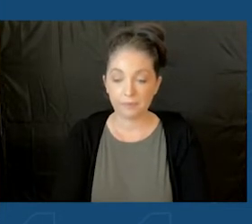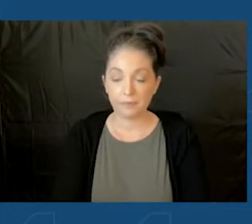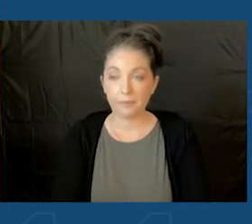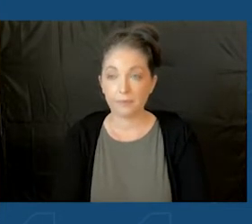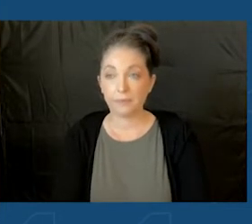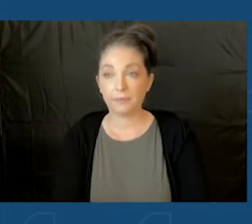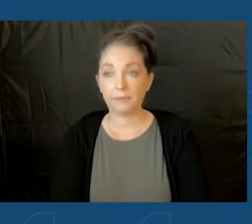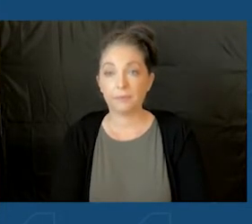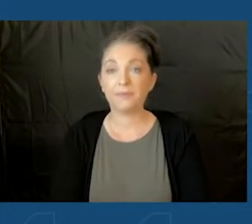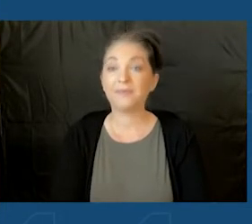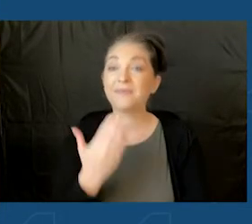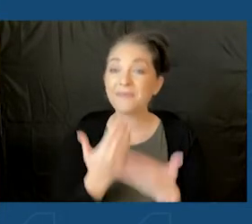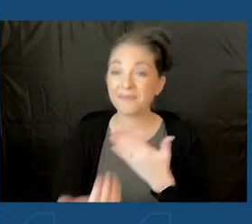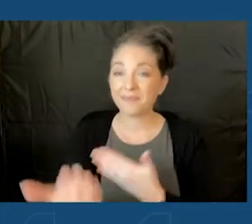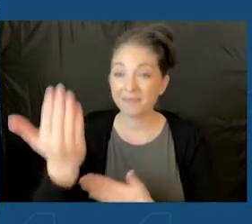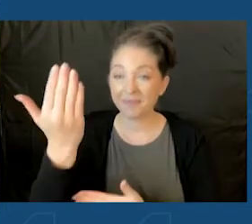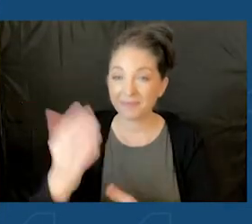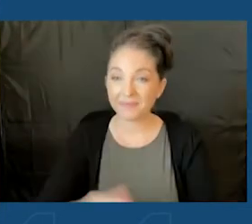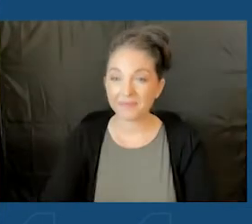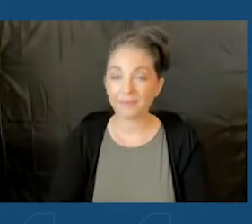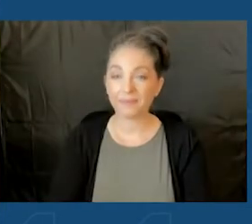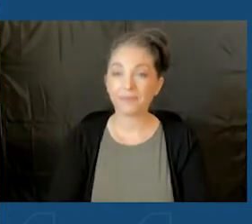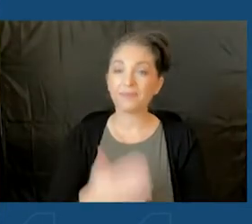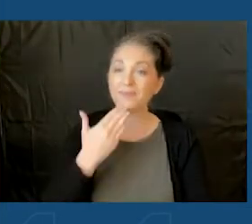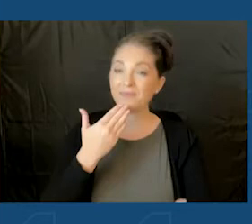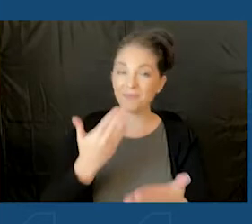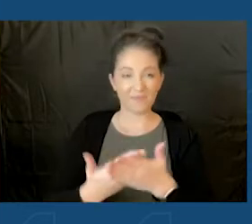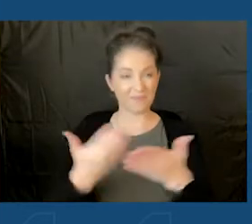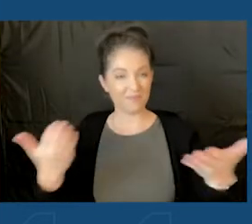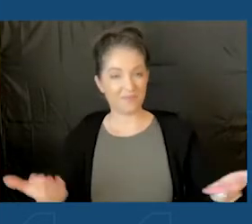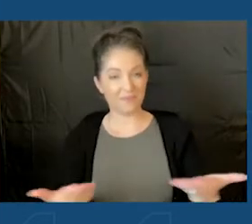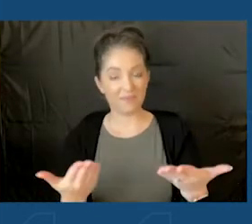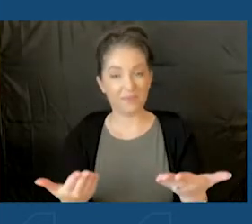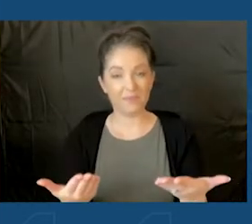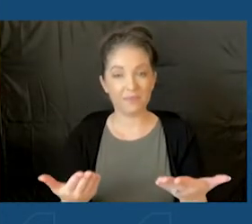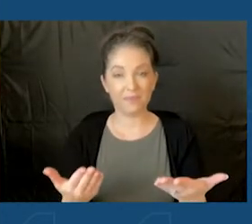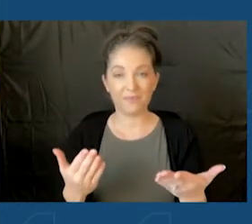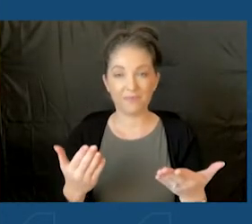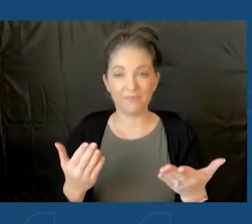Good morning. It's good to be here with all of you